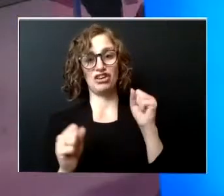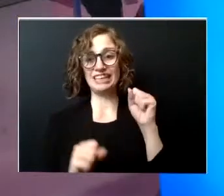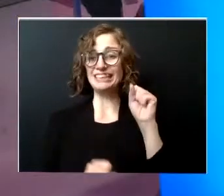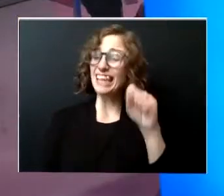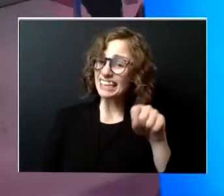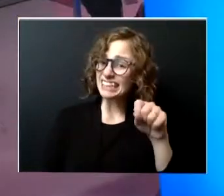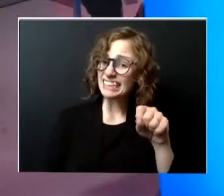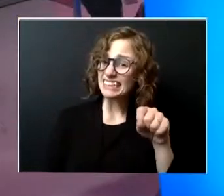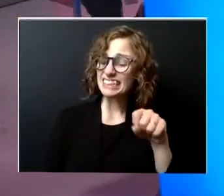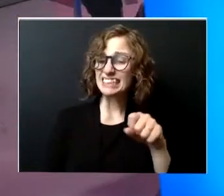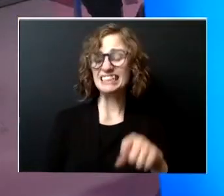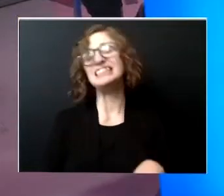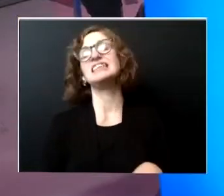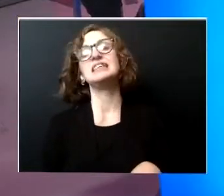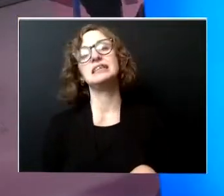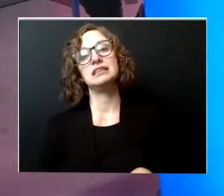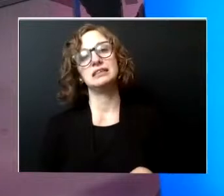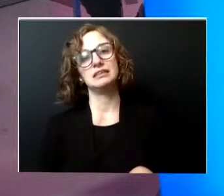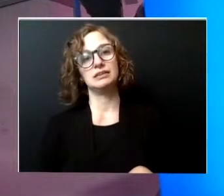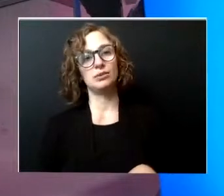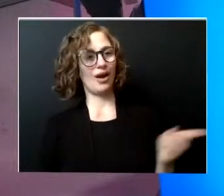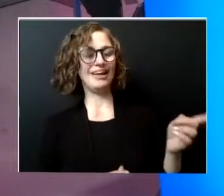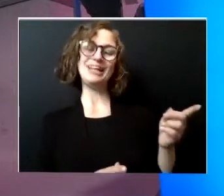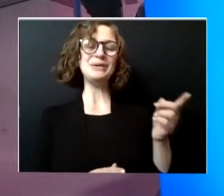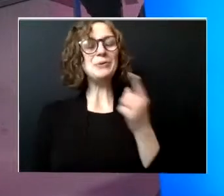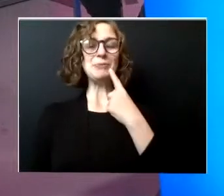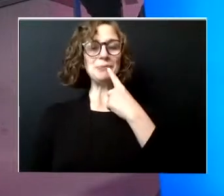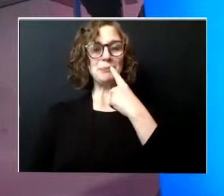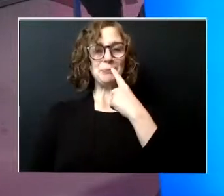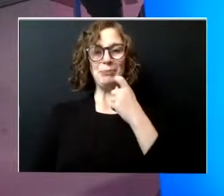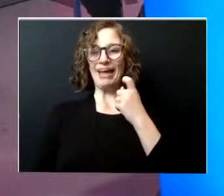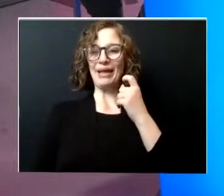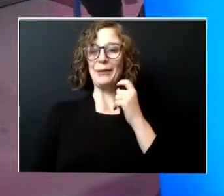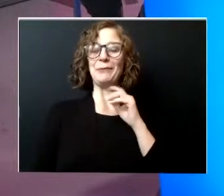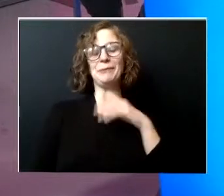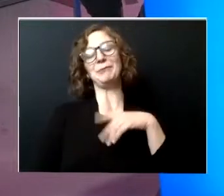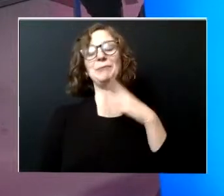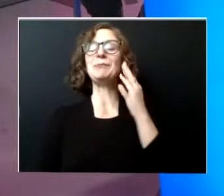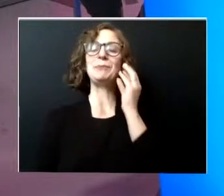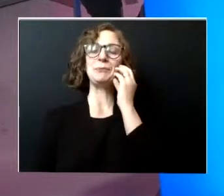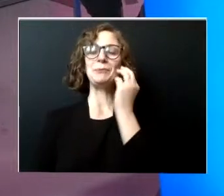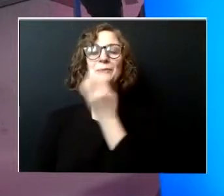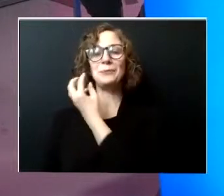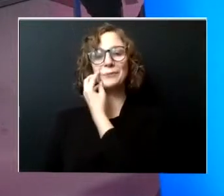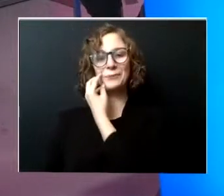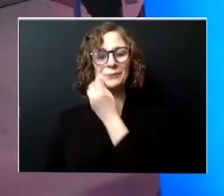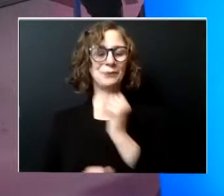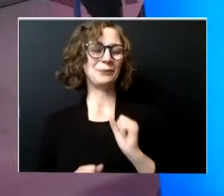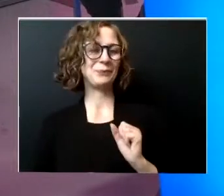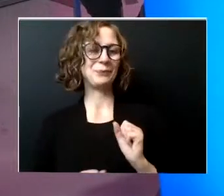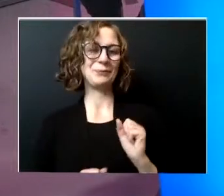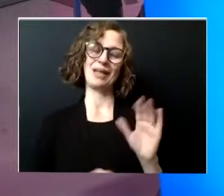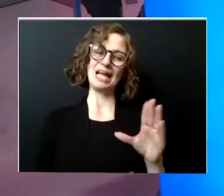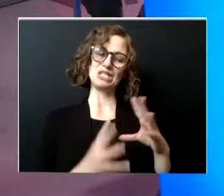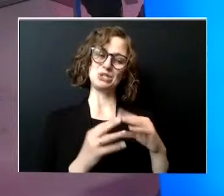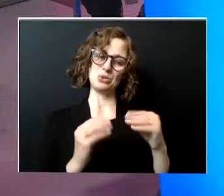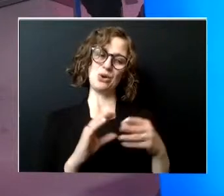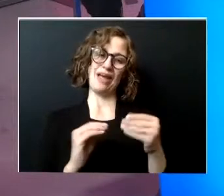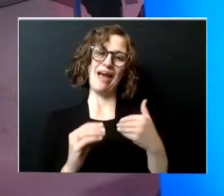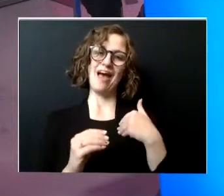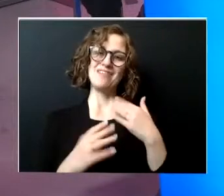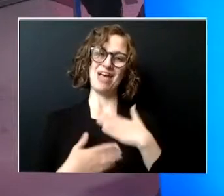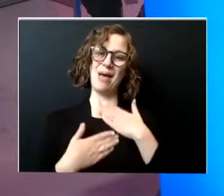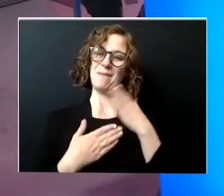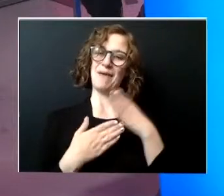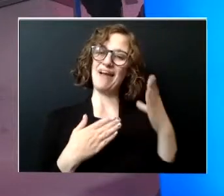have he's rosy cheeked now. Yeah, he So is. again, this story has a happy ending. But we do want to bring up those images of what a healthy heart